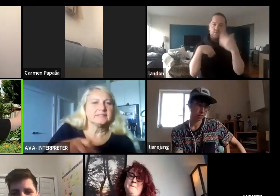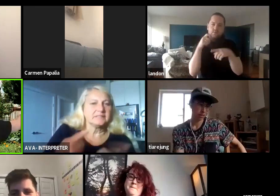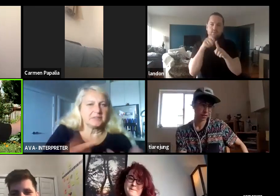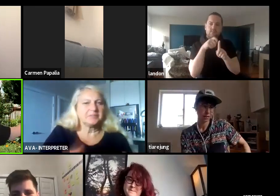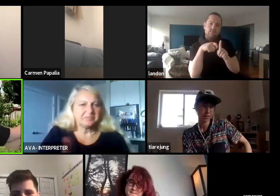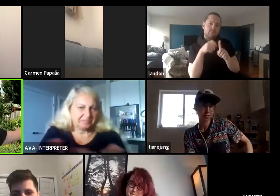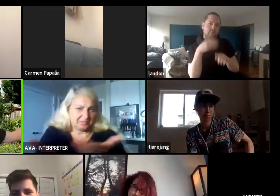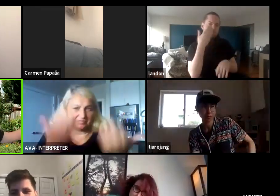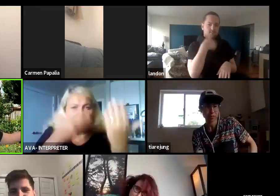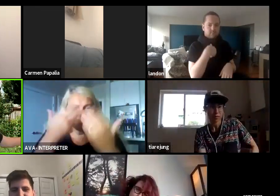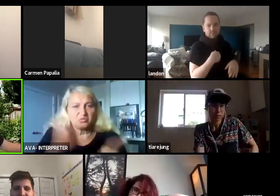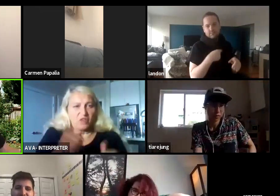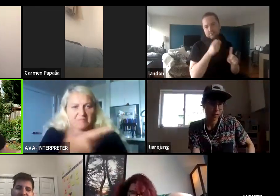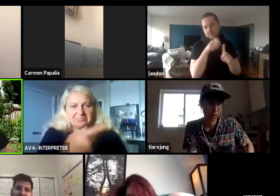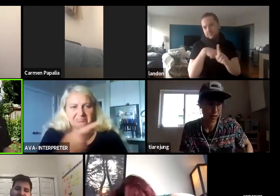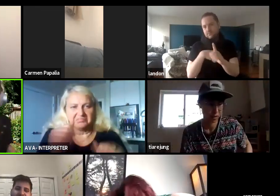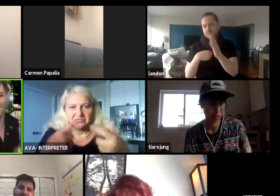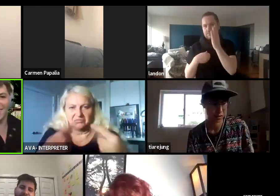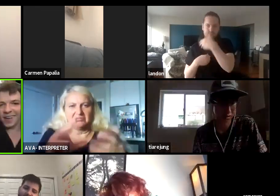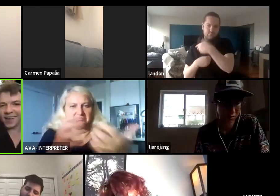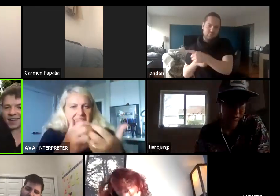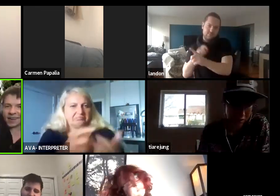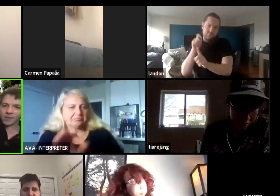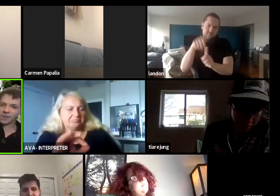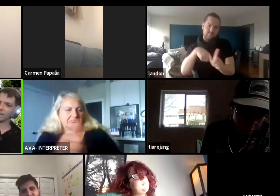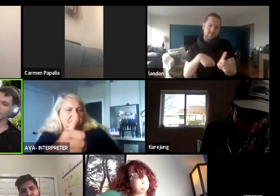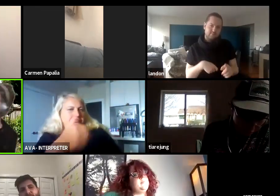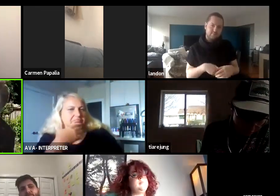or enormous way you want to.